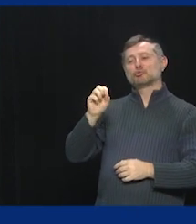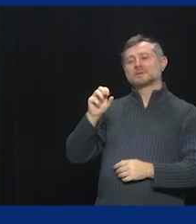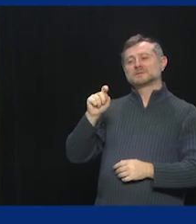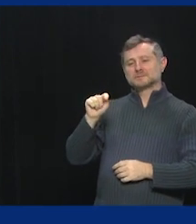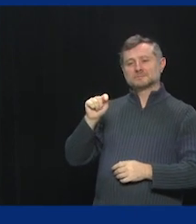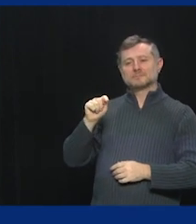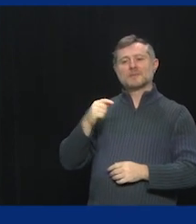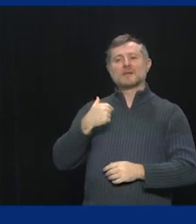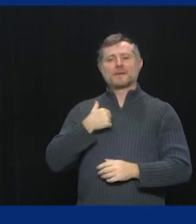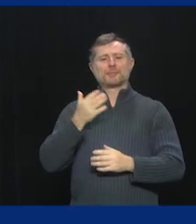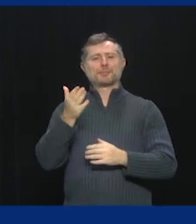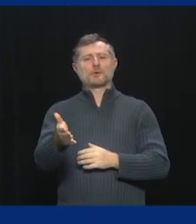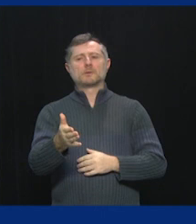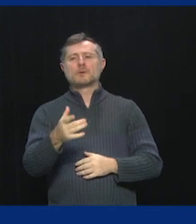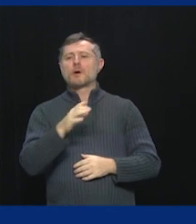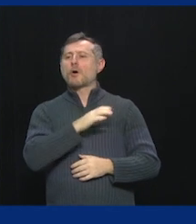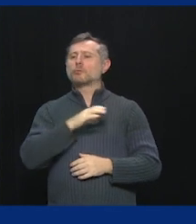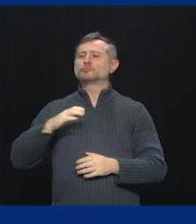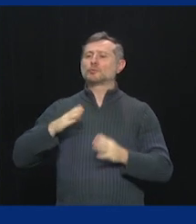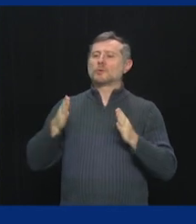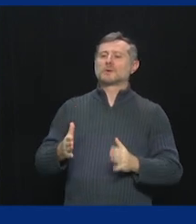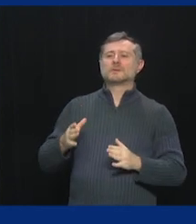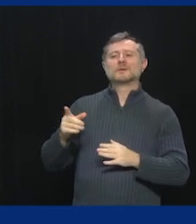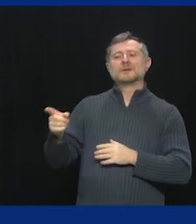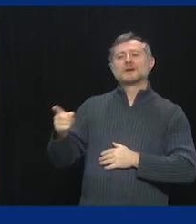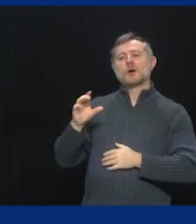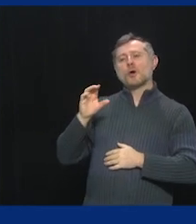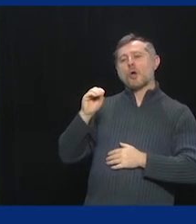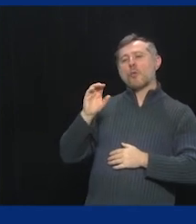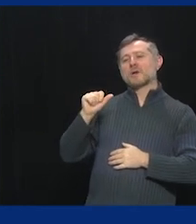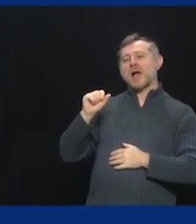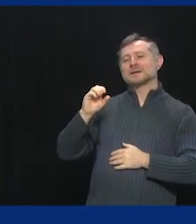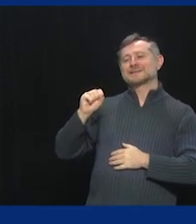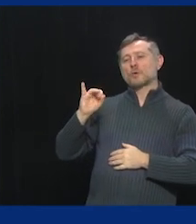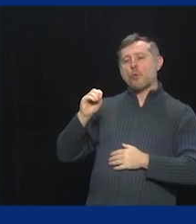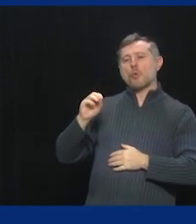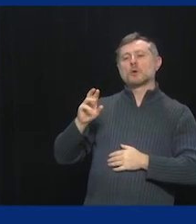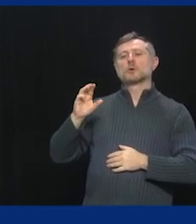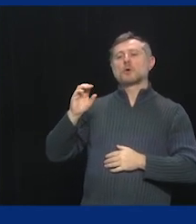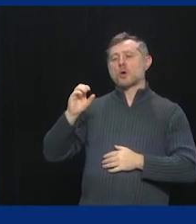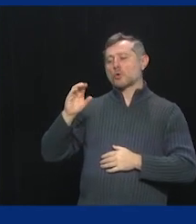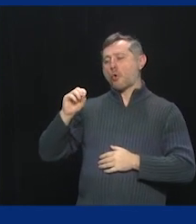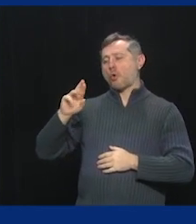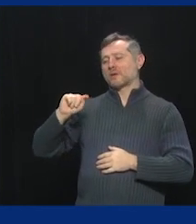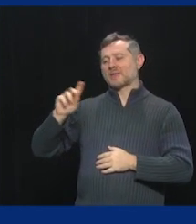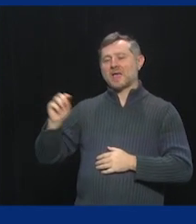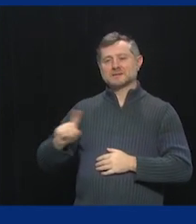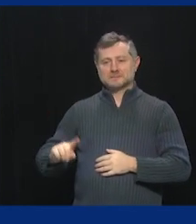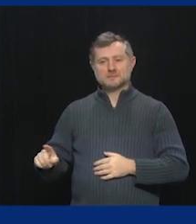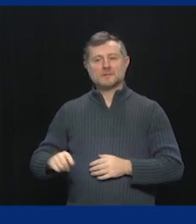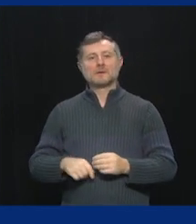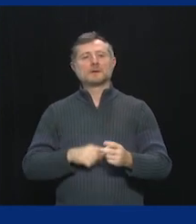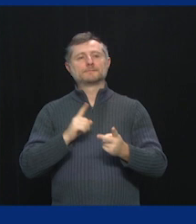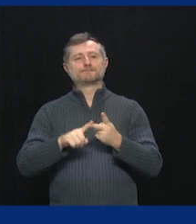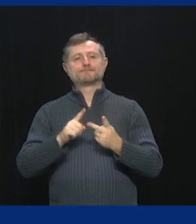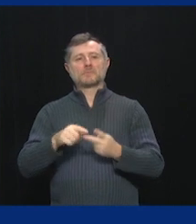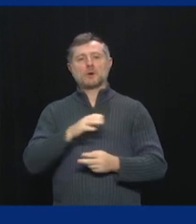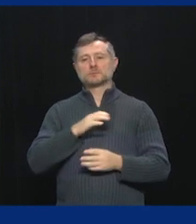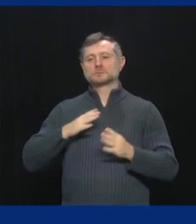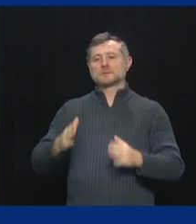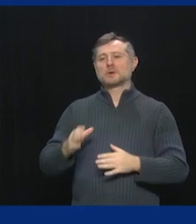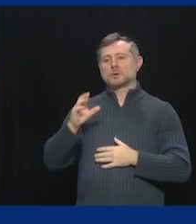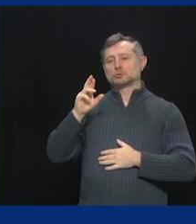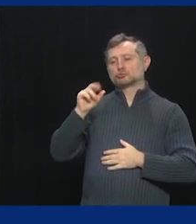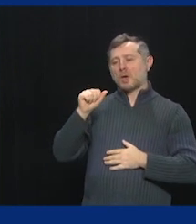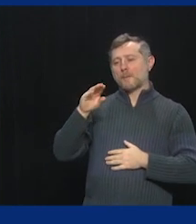Congresswoman Ocasio-Cortez. I was there with Senator Ramos, and our local officials, other local